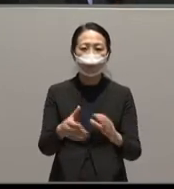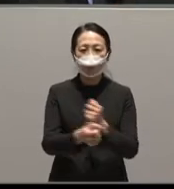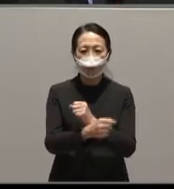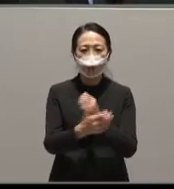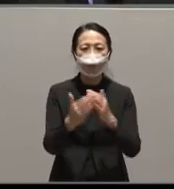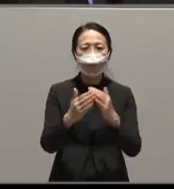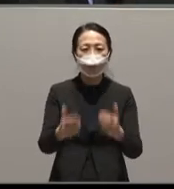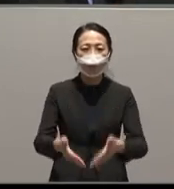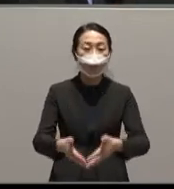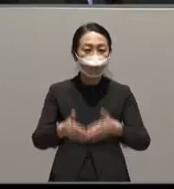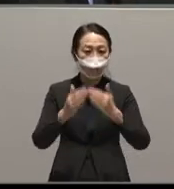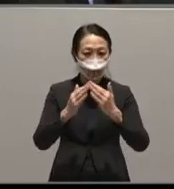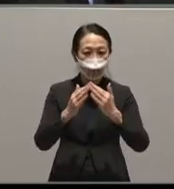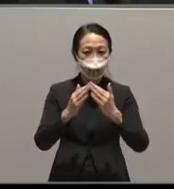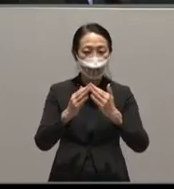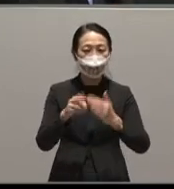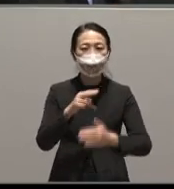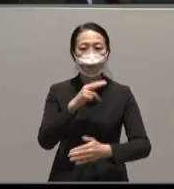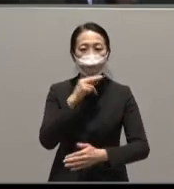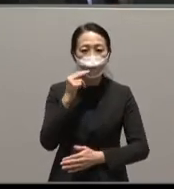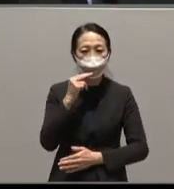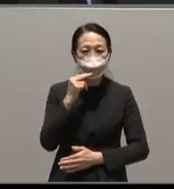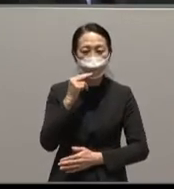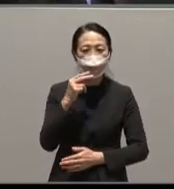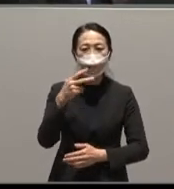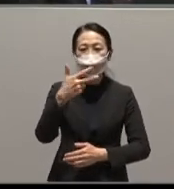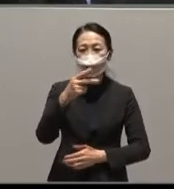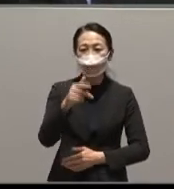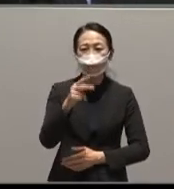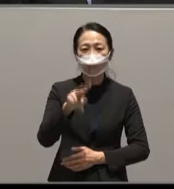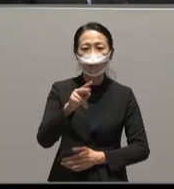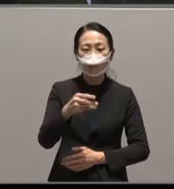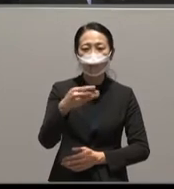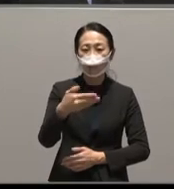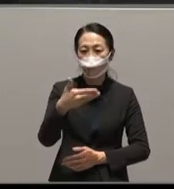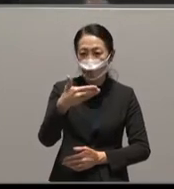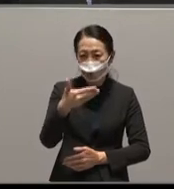2007, I started the Forest Medicine Research Group. And